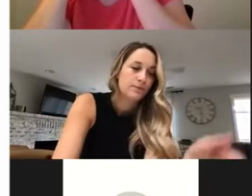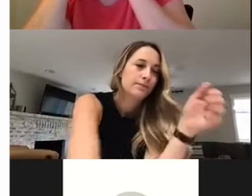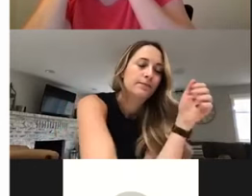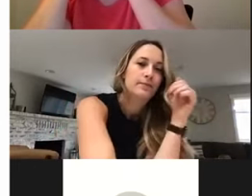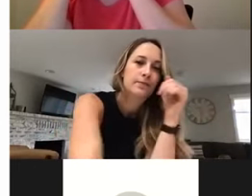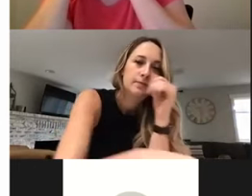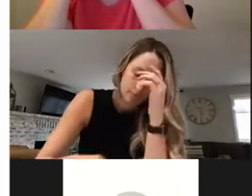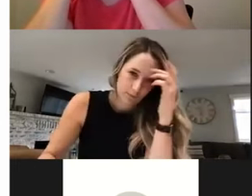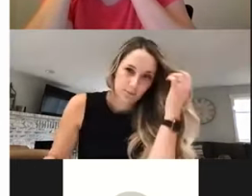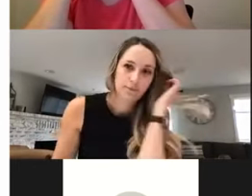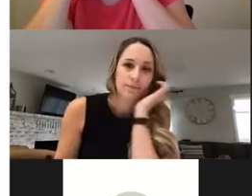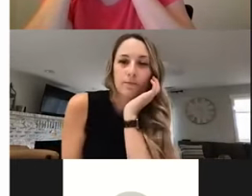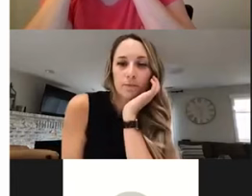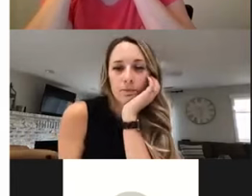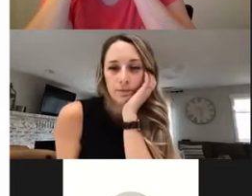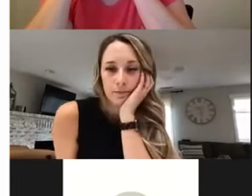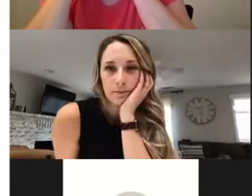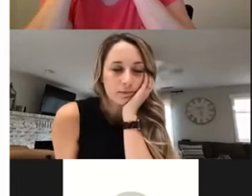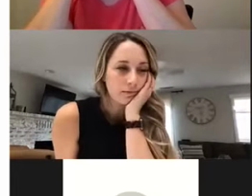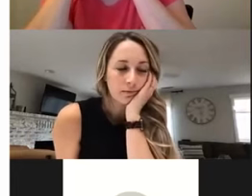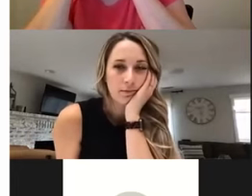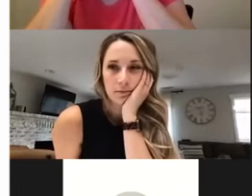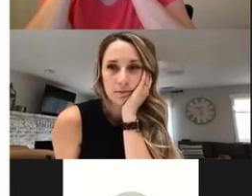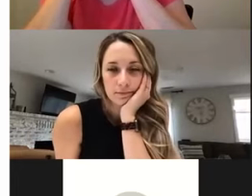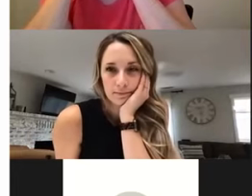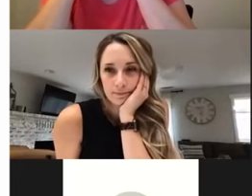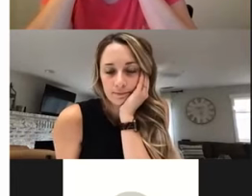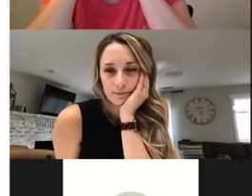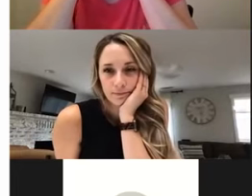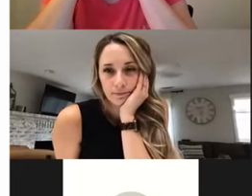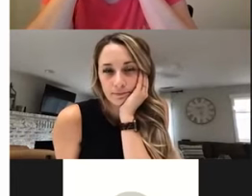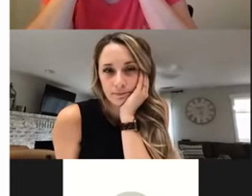it out. Okay?